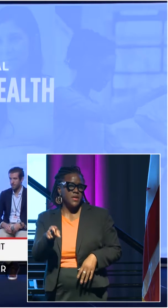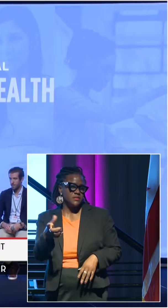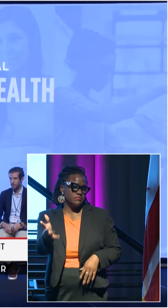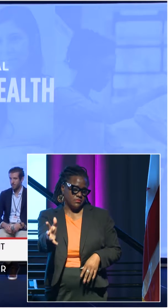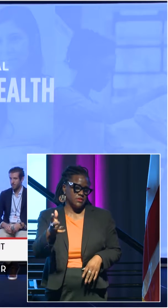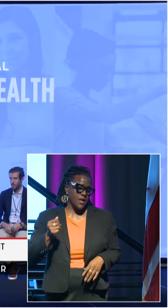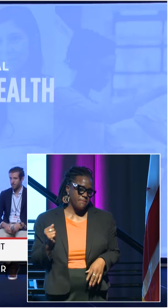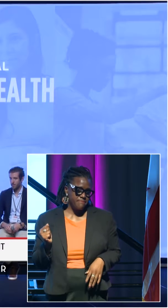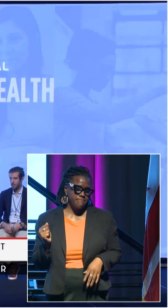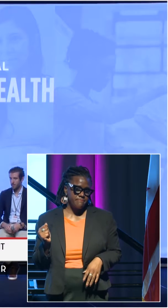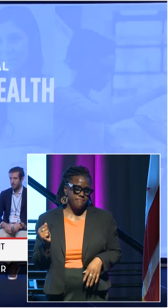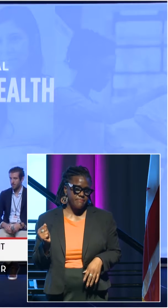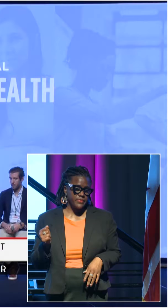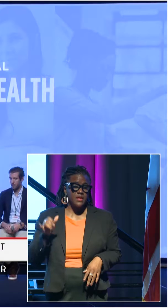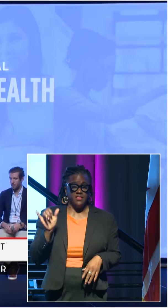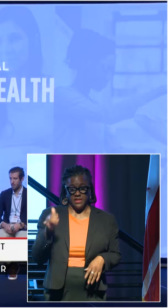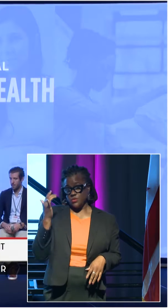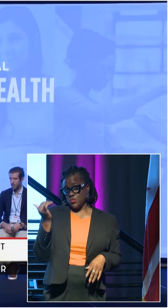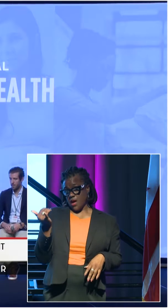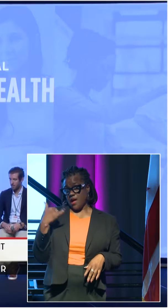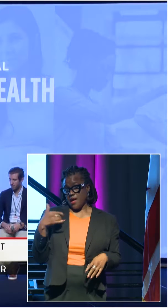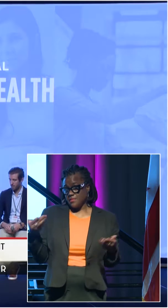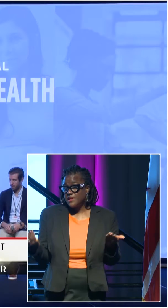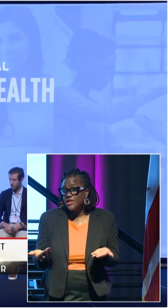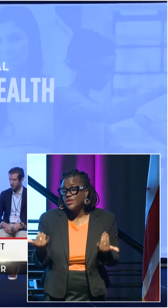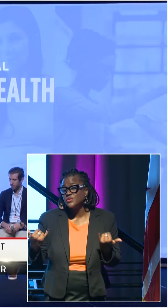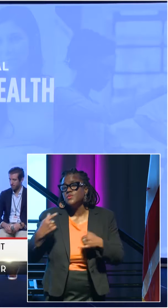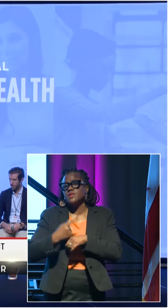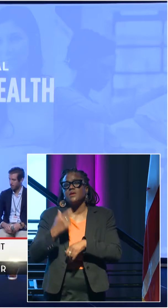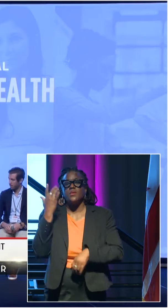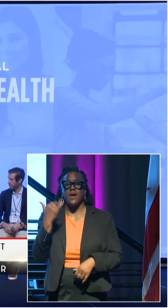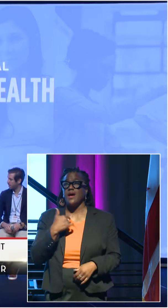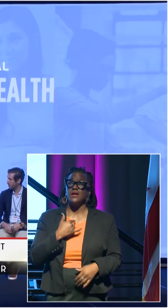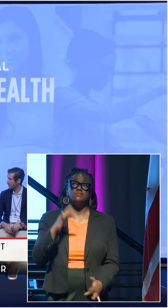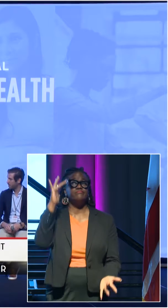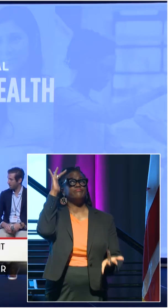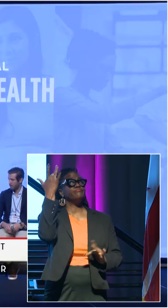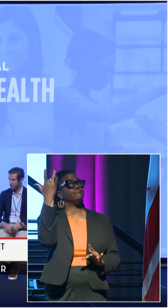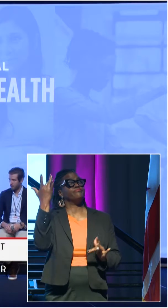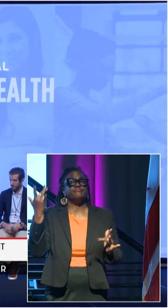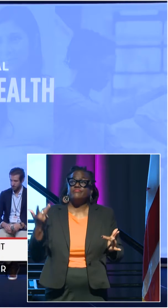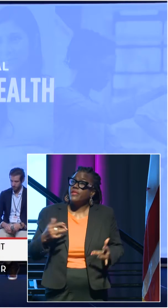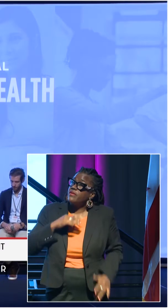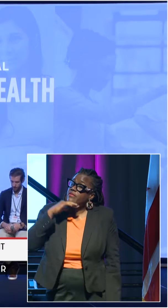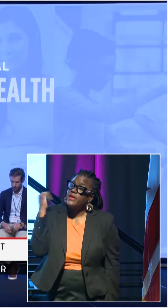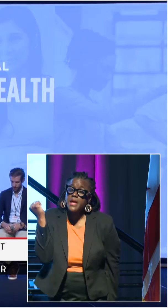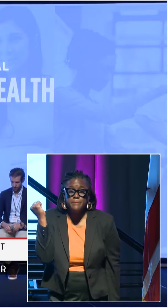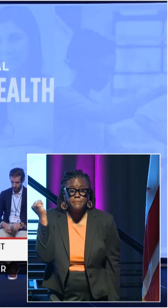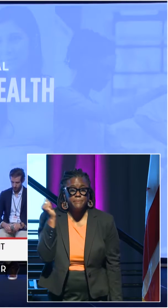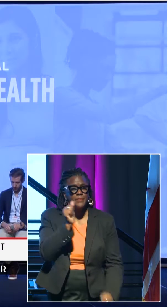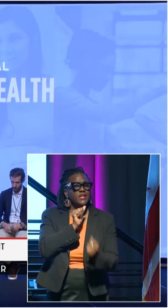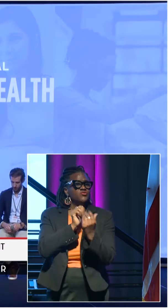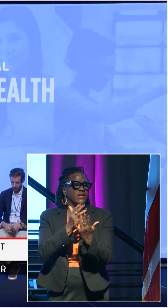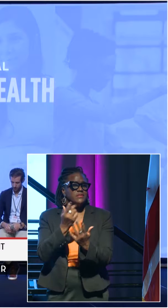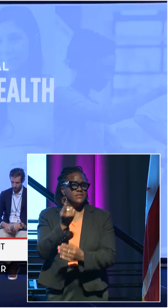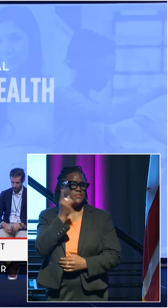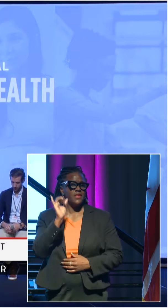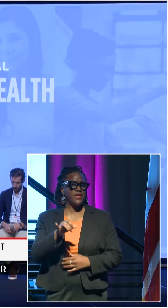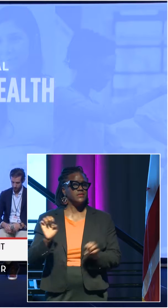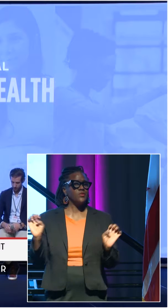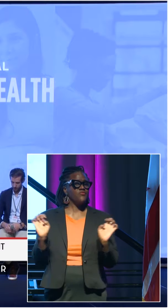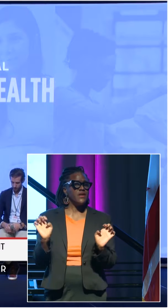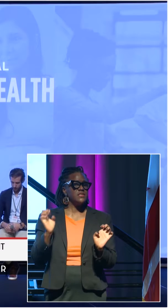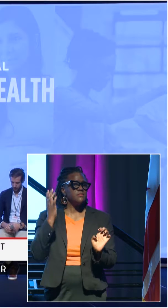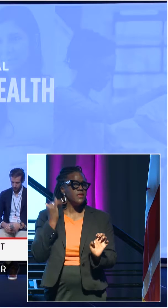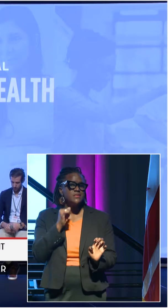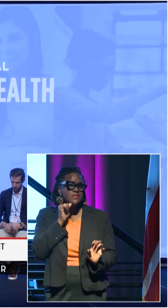stop. And that is why I'm here today, because I'm really sick and tired of having to address something that's a crisis just